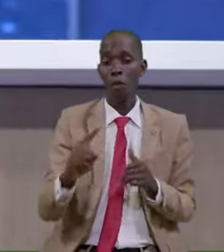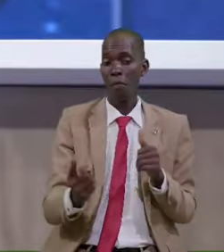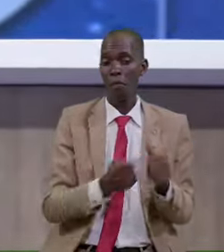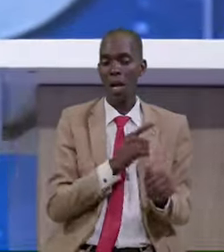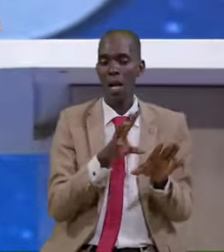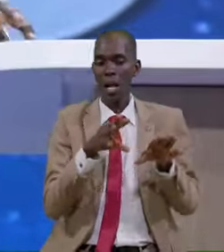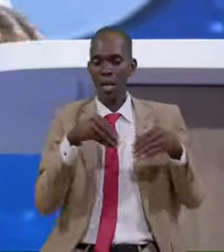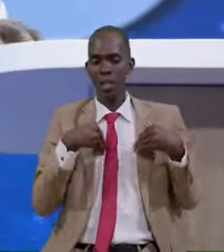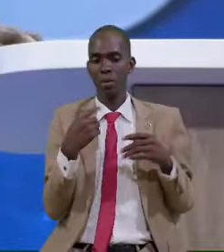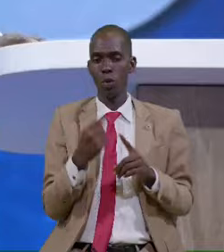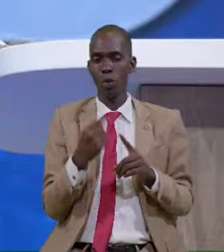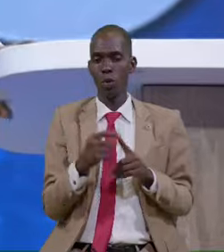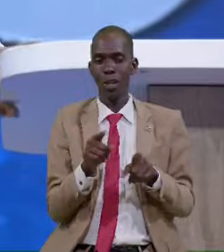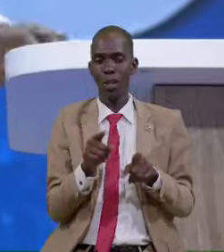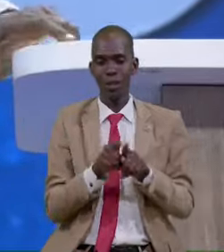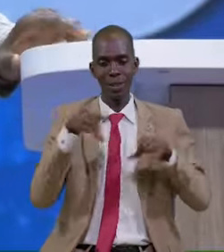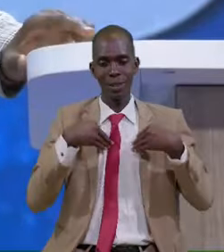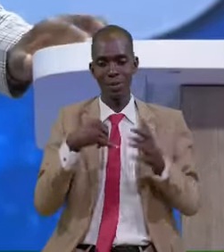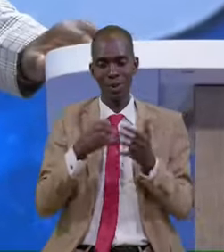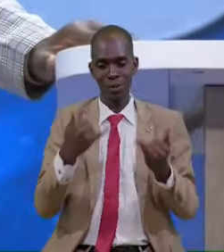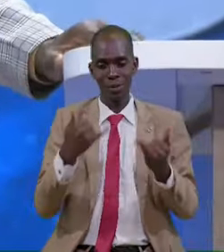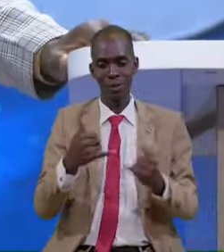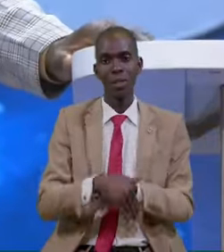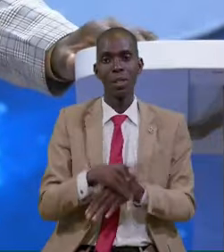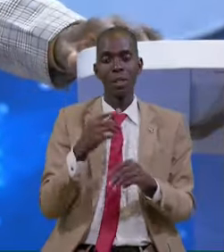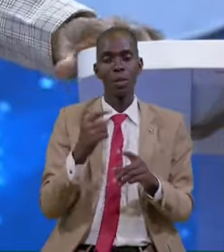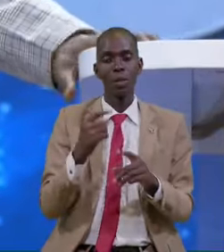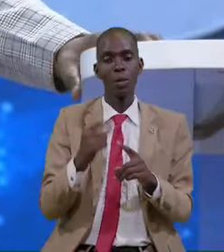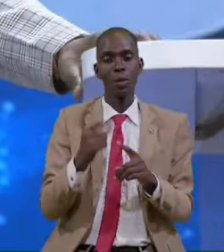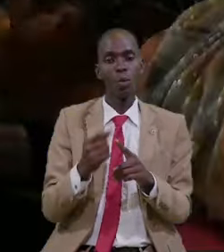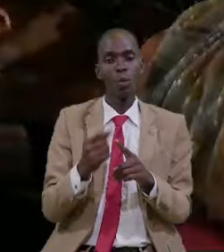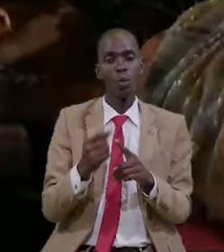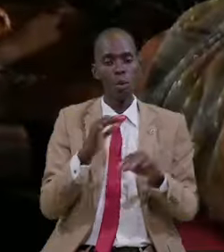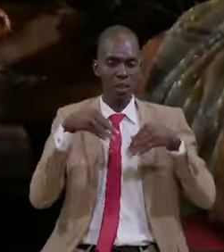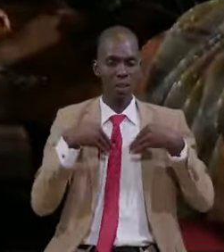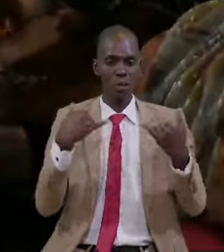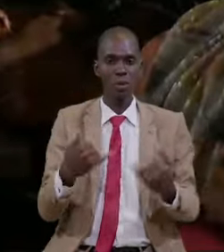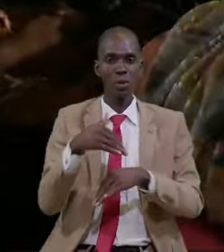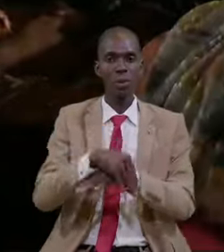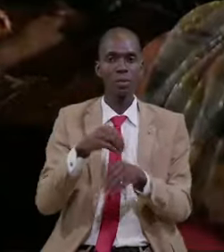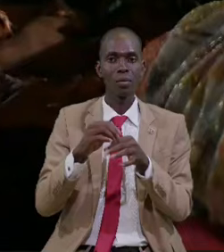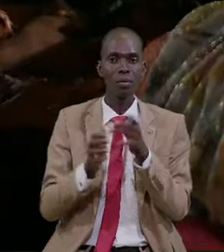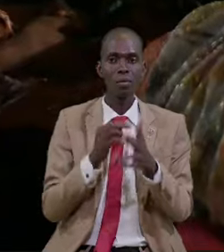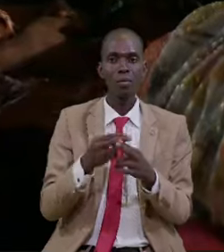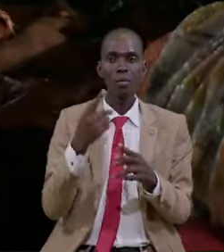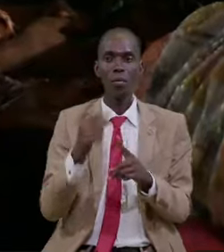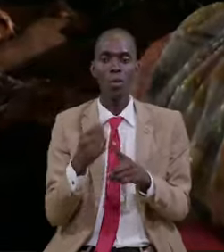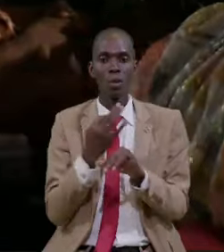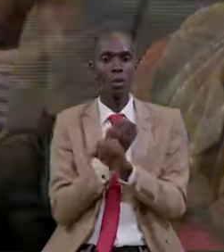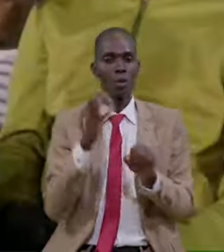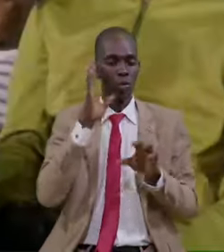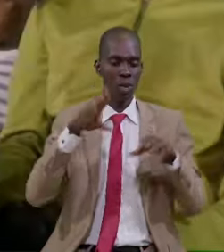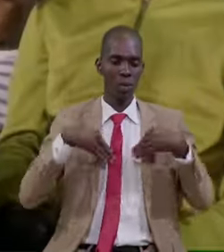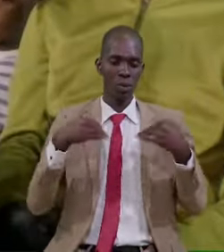like you are receiving it tonight. The word of mercy you receive tonight. The word of salvation you receive